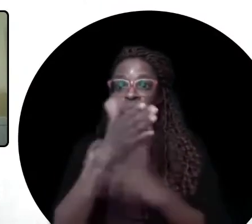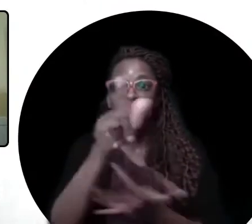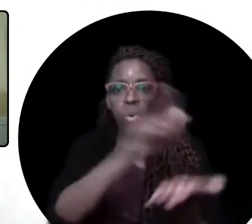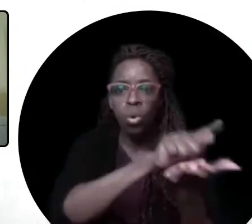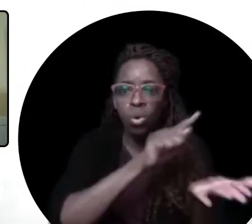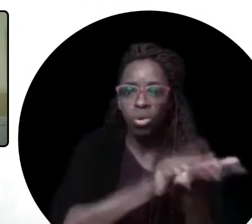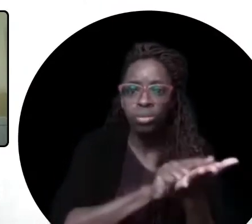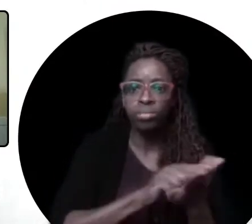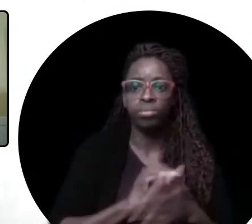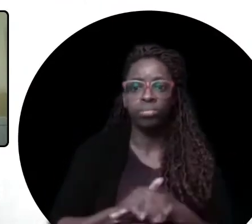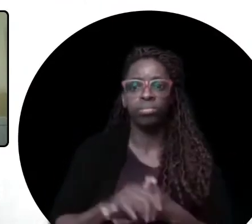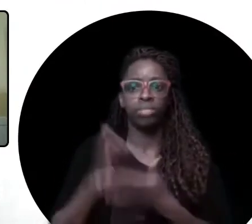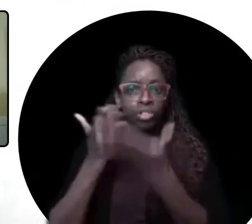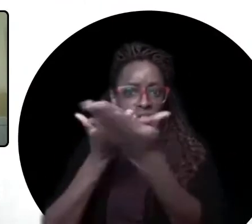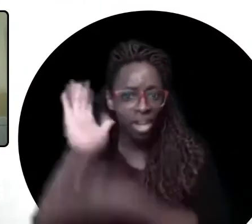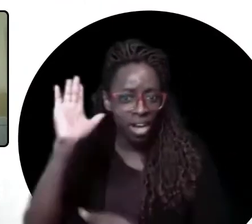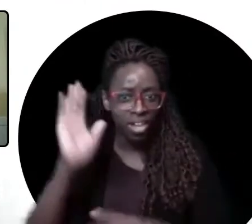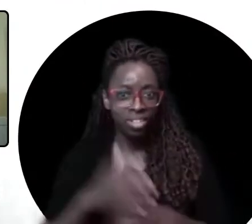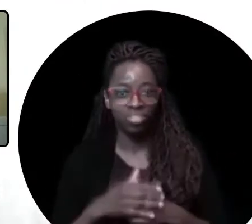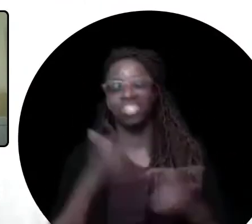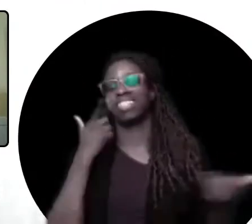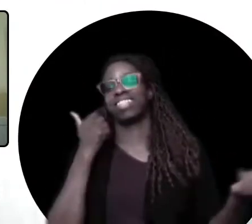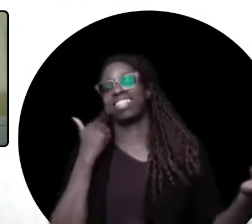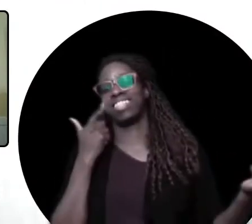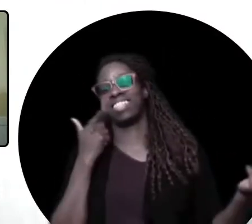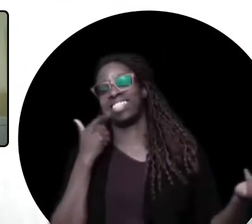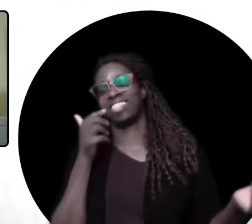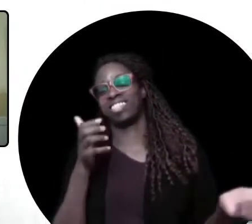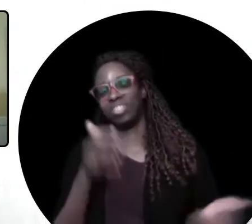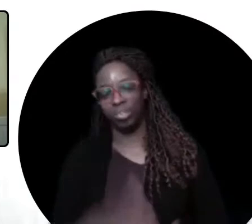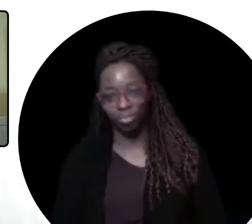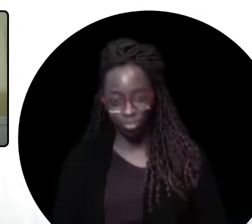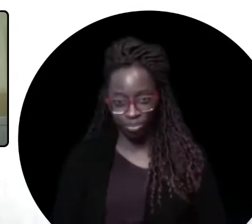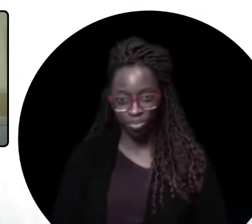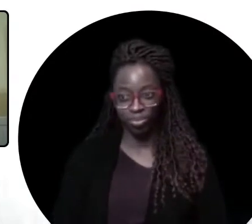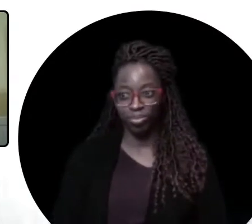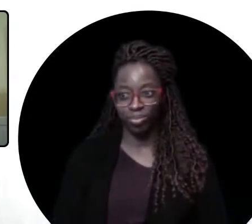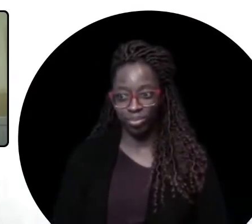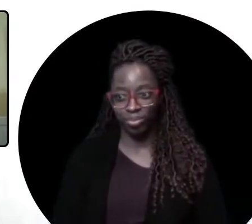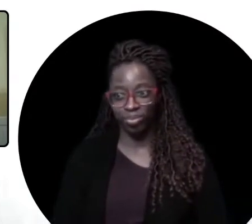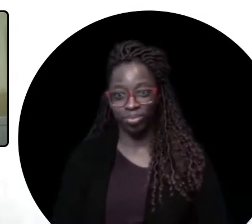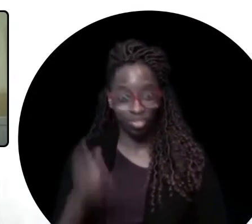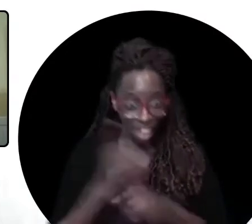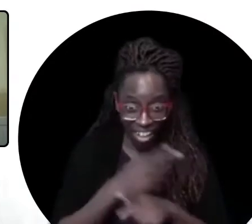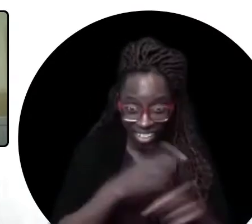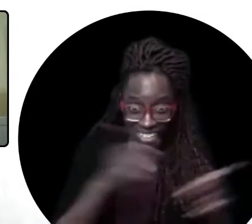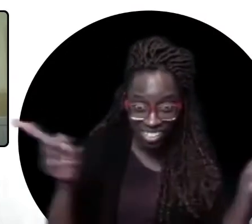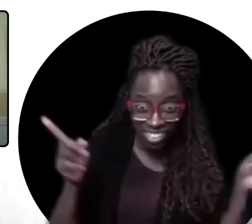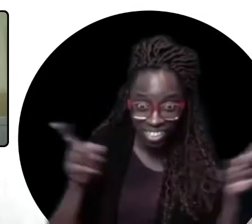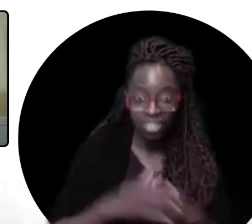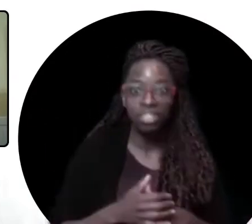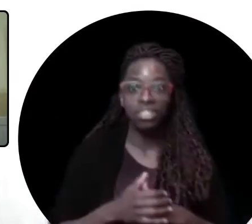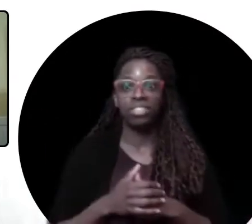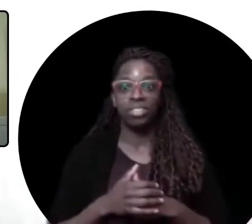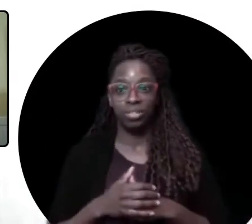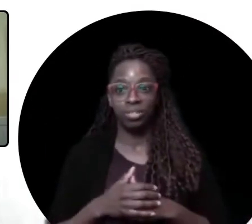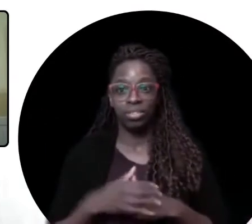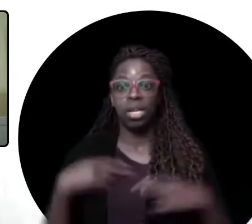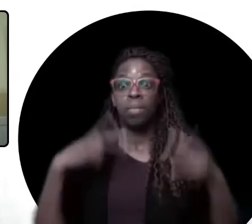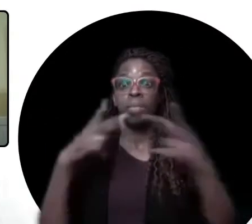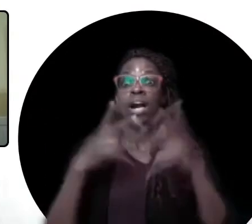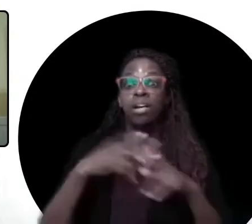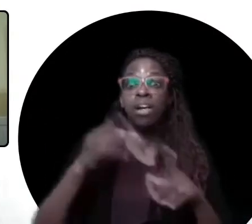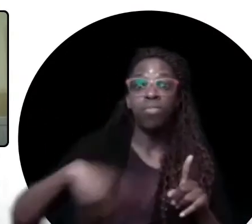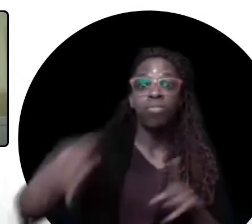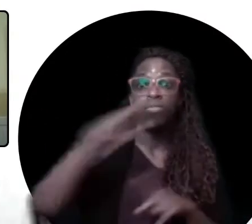and so we have these places of enforcement, of terror, and all these things, and like you were talking about, sort of the